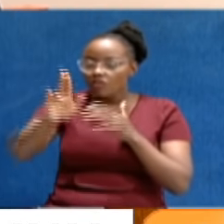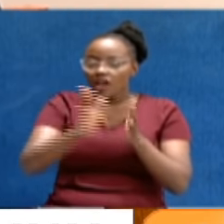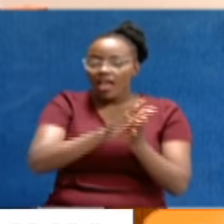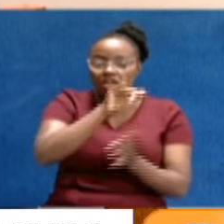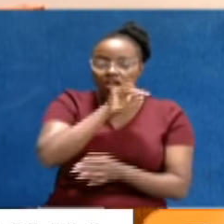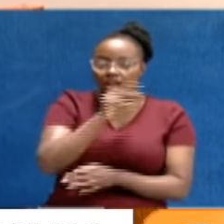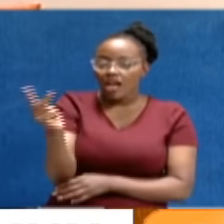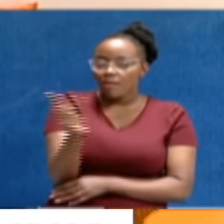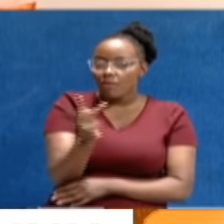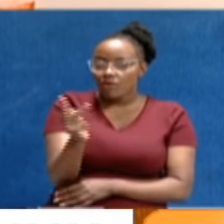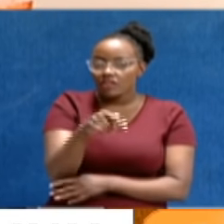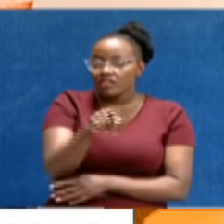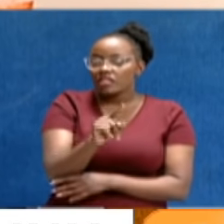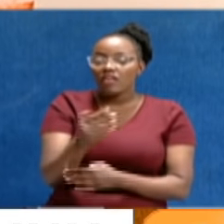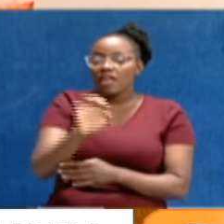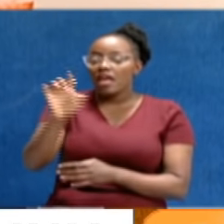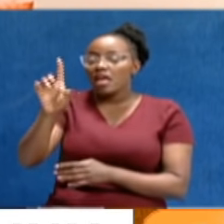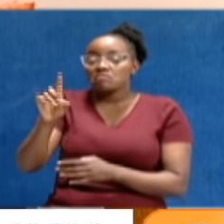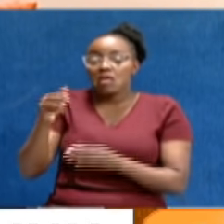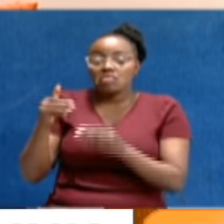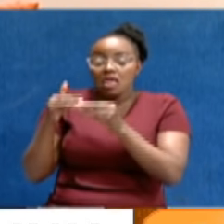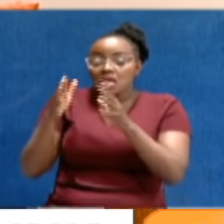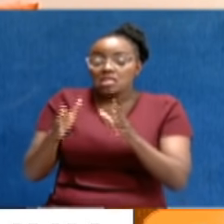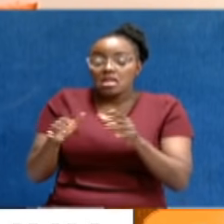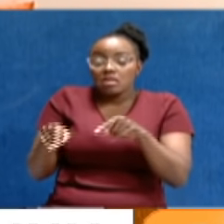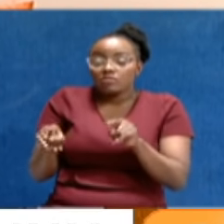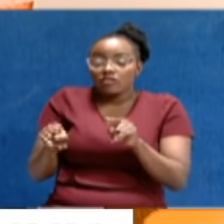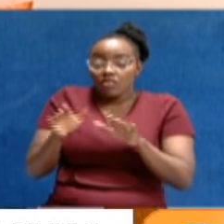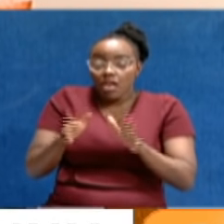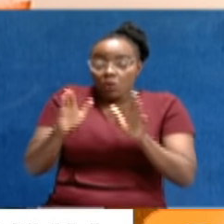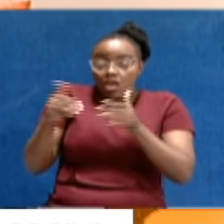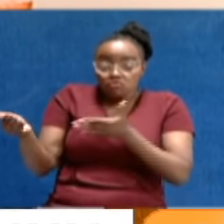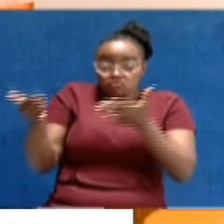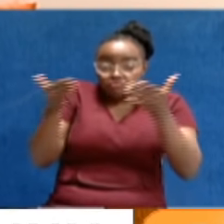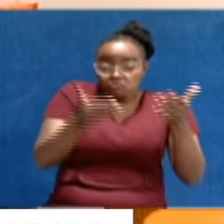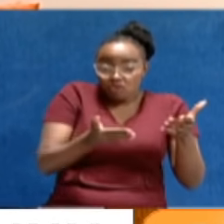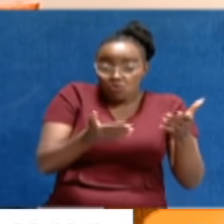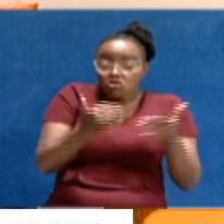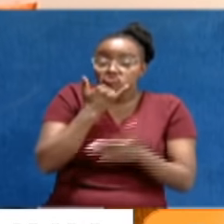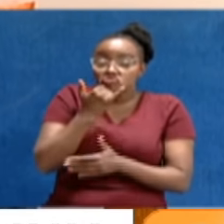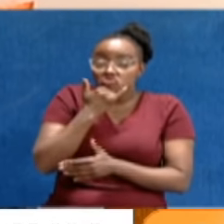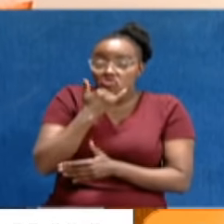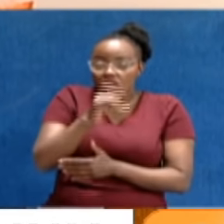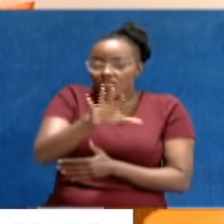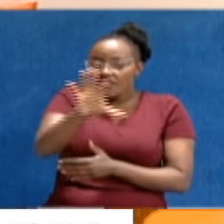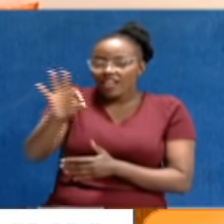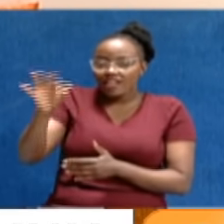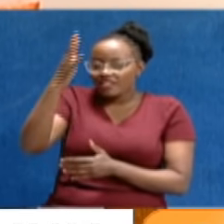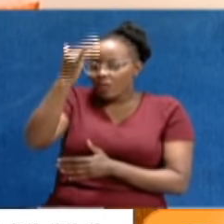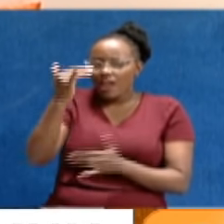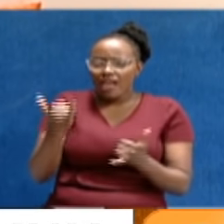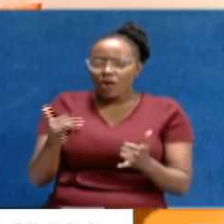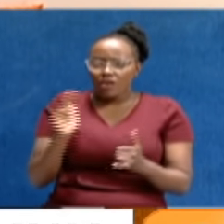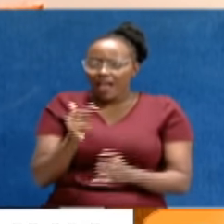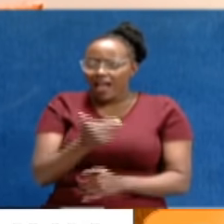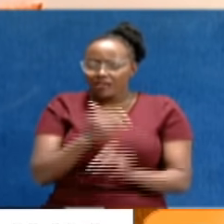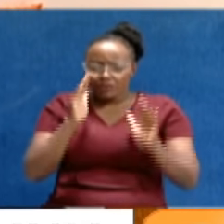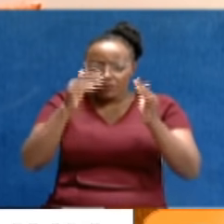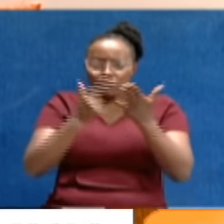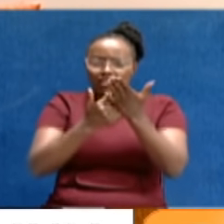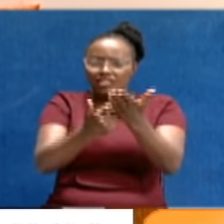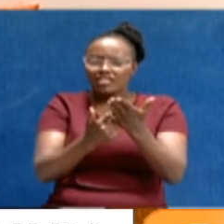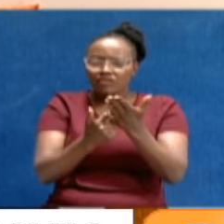and Raila are executives. The manner in which it was brought Why was it selective? So now we are moving away